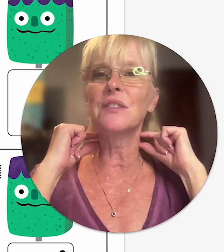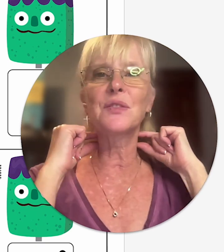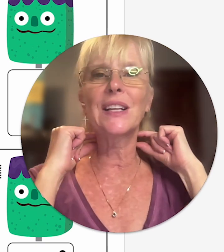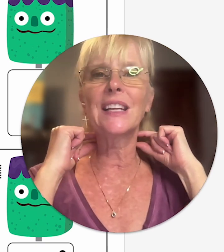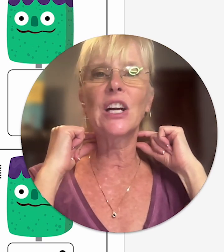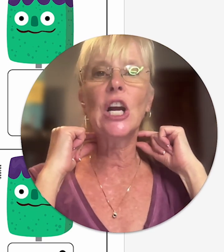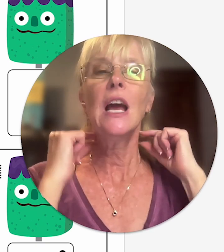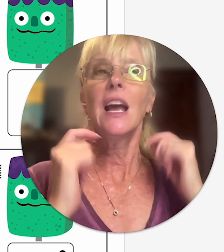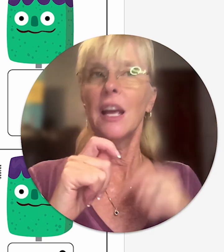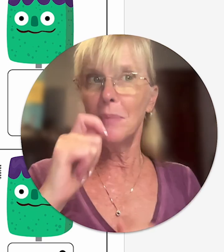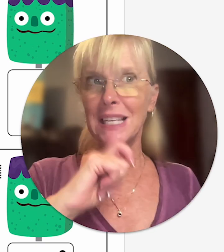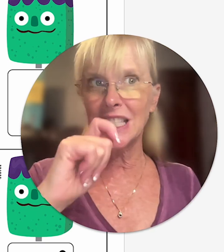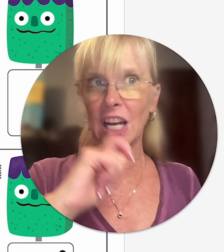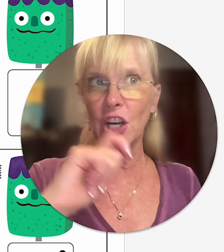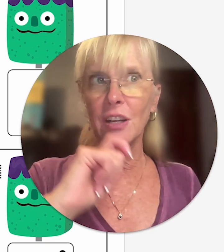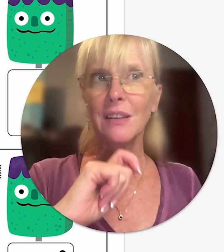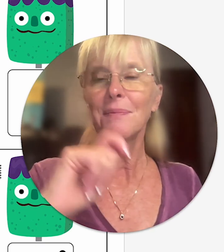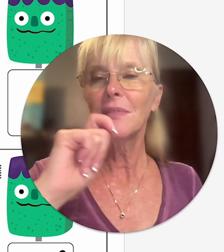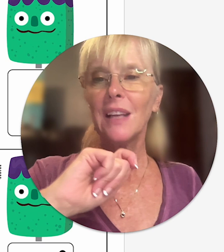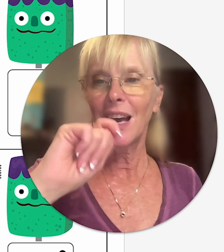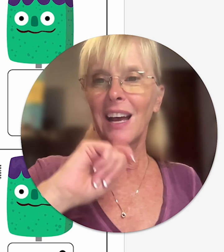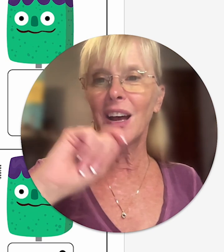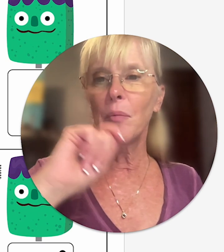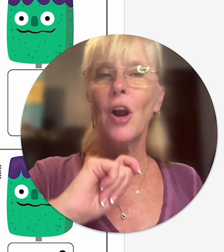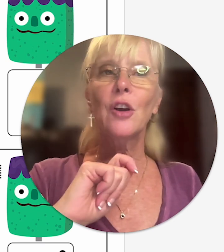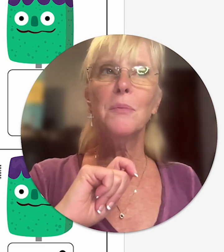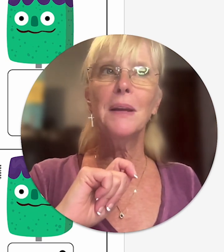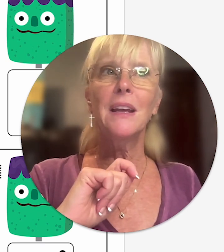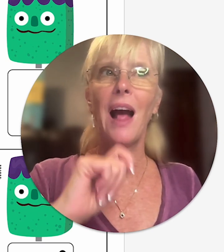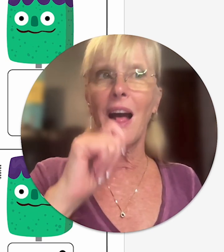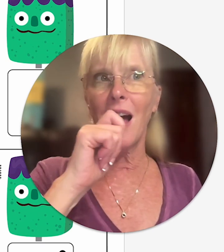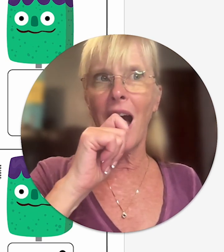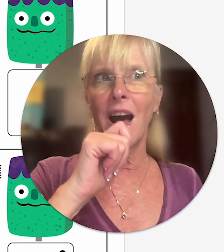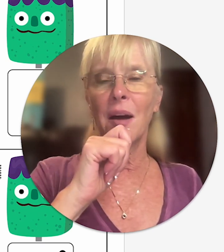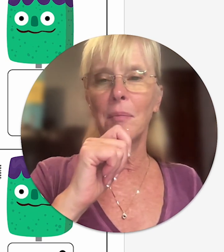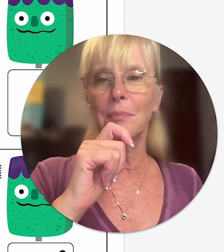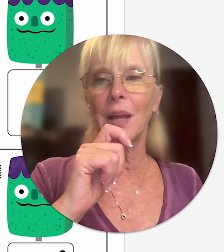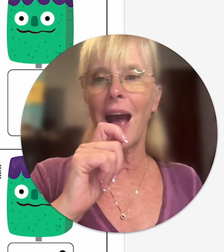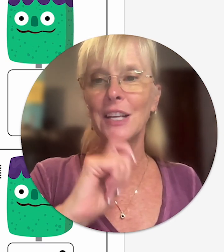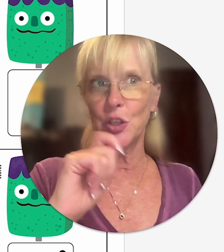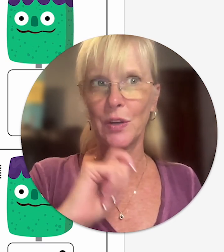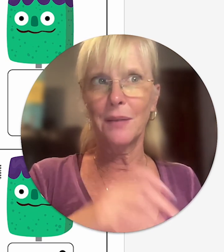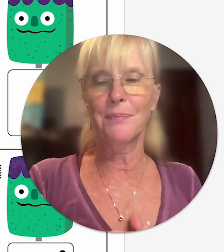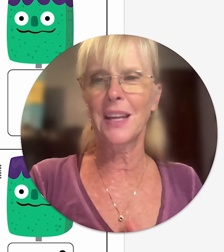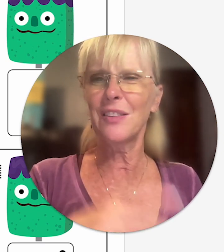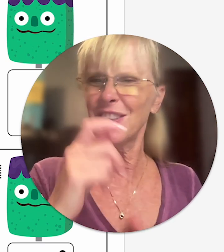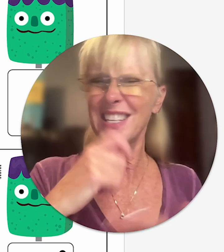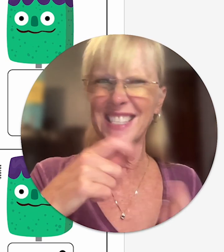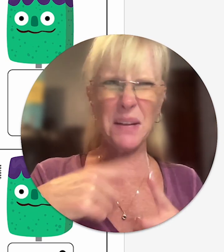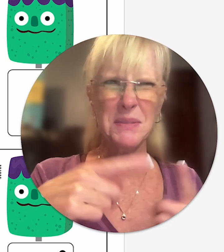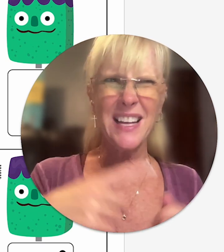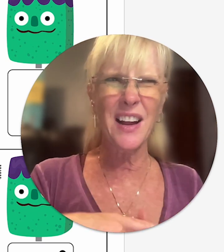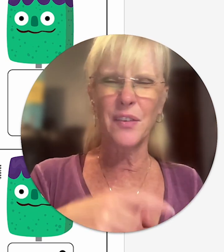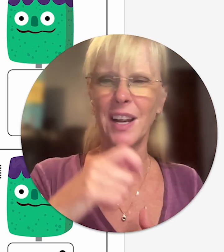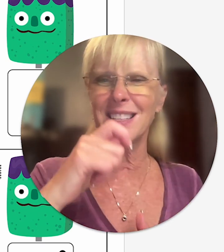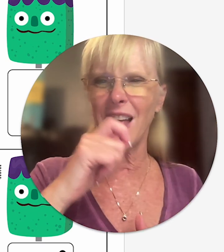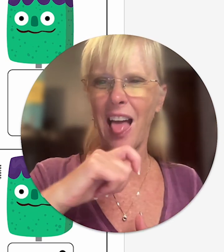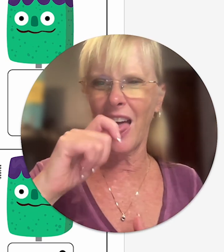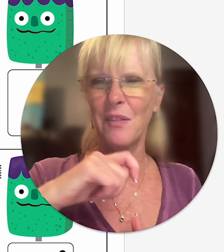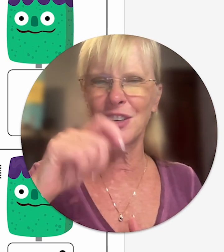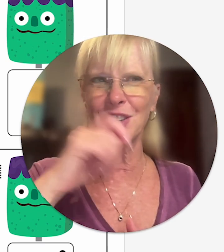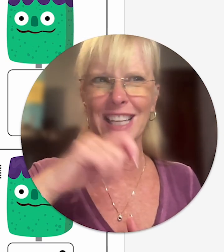this, those right there. Could be a sucker, or it could be ice cream. They're the same sign,